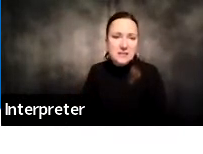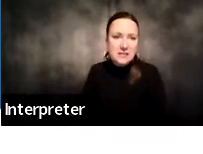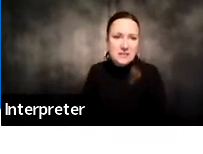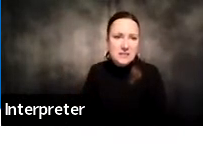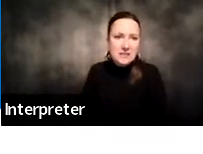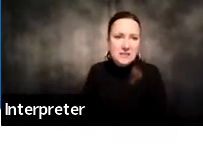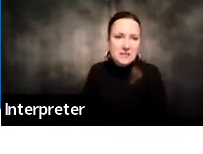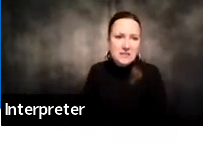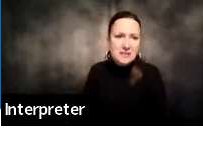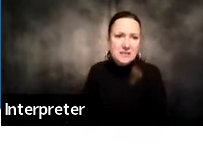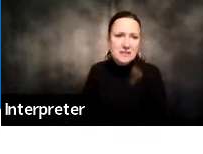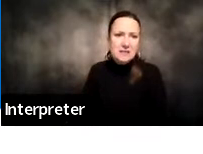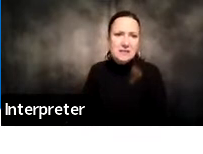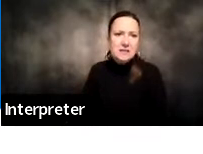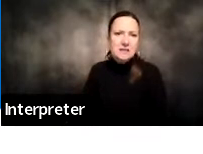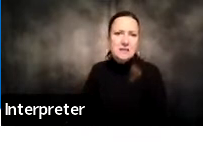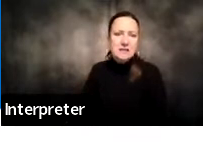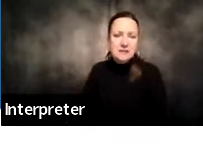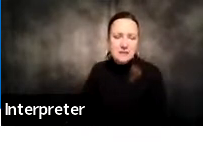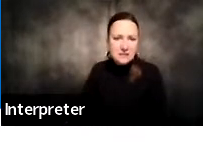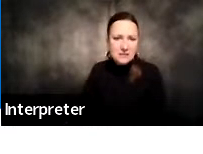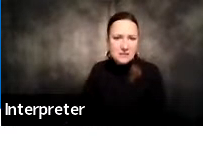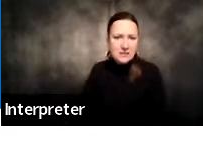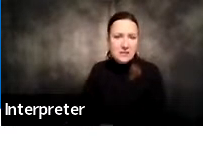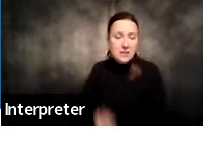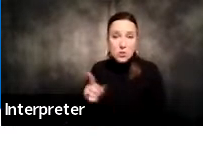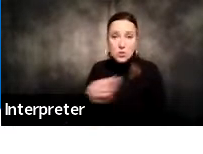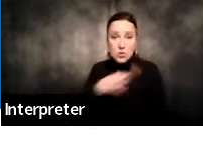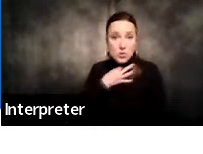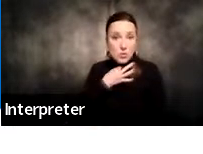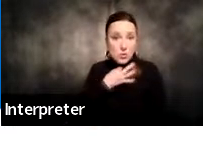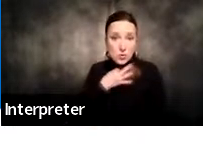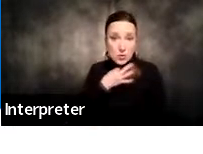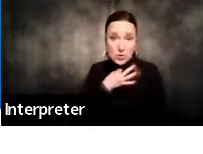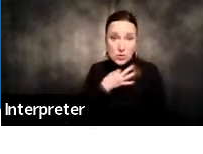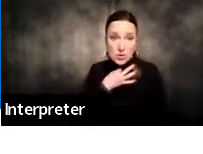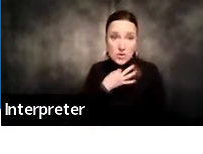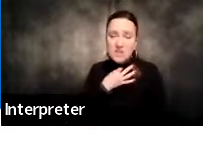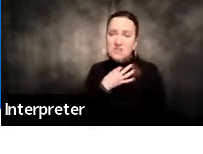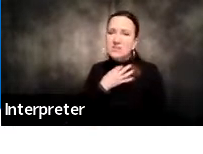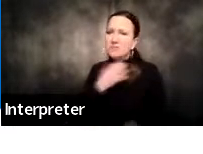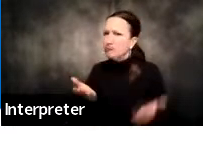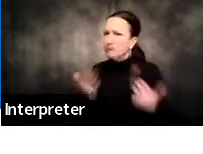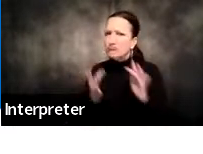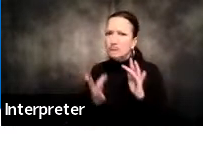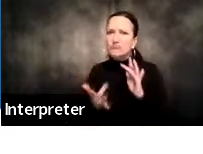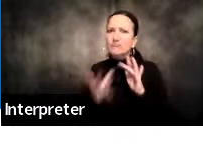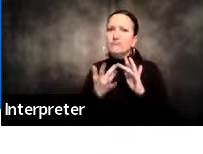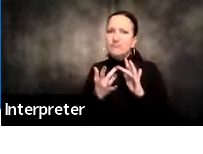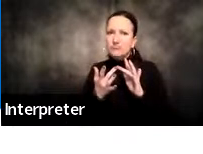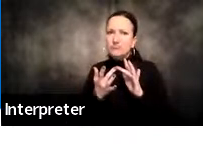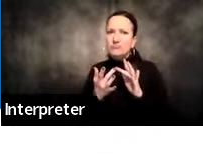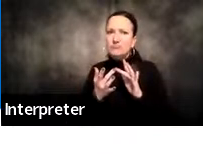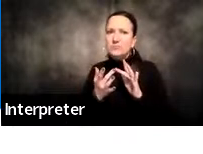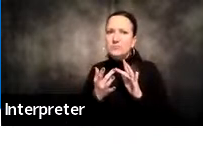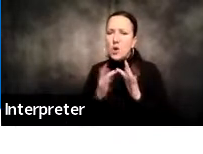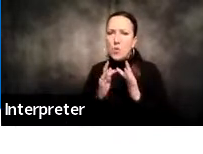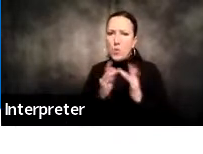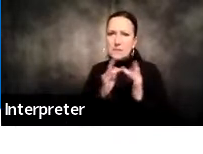So anything, again, that you want to know about Lead-Free DC, you can find on our dcwater.com/lead